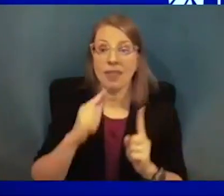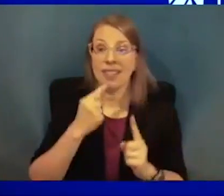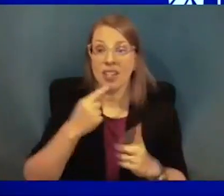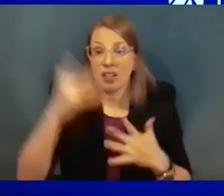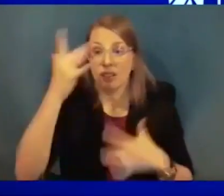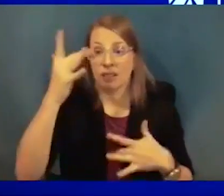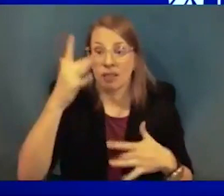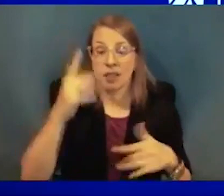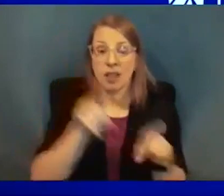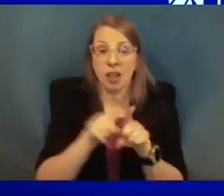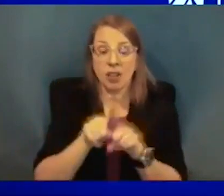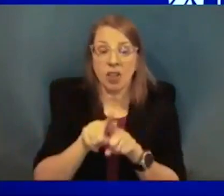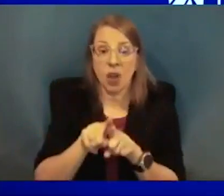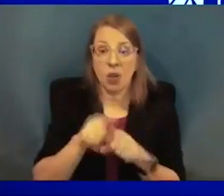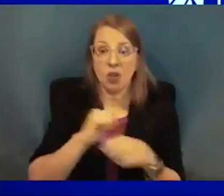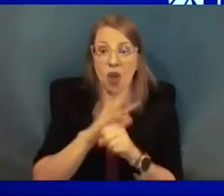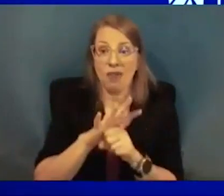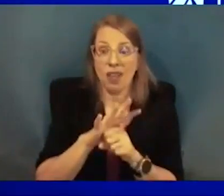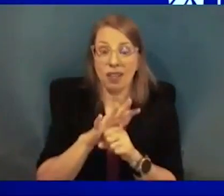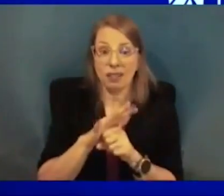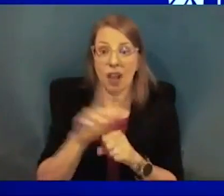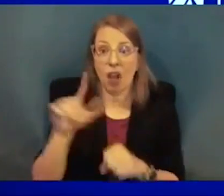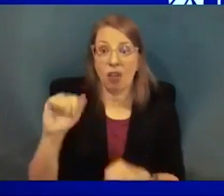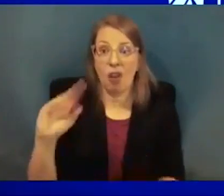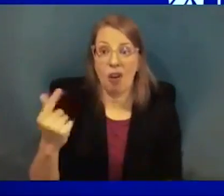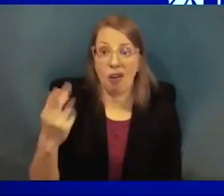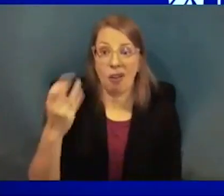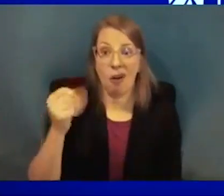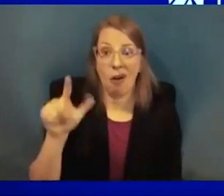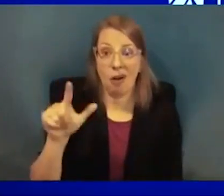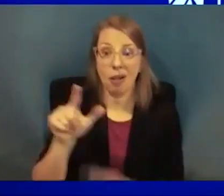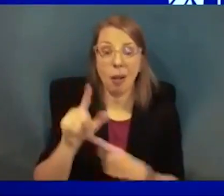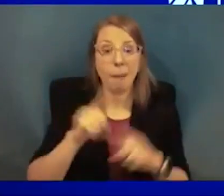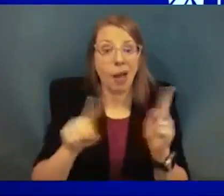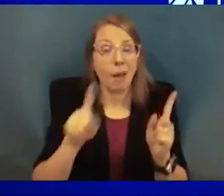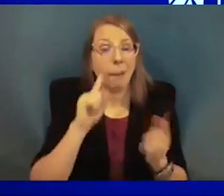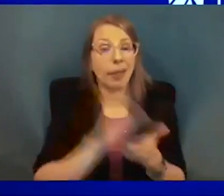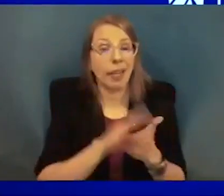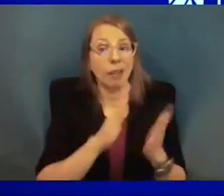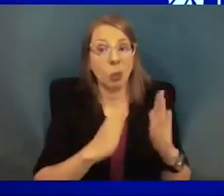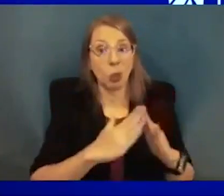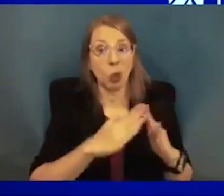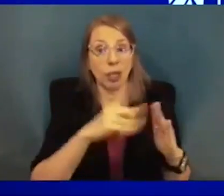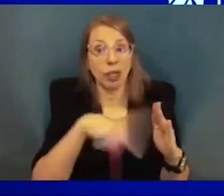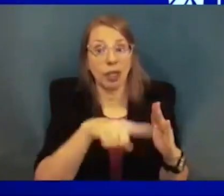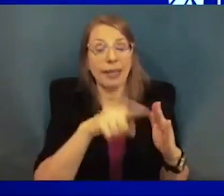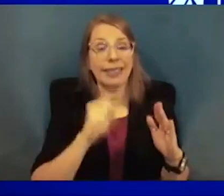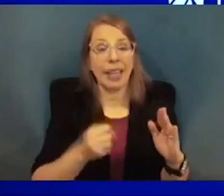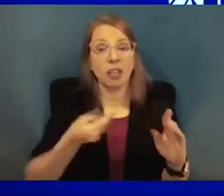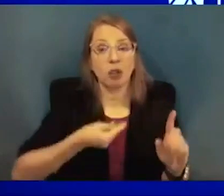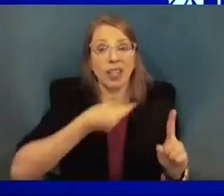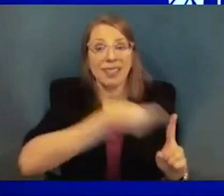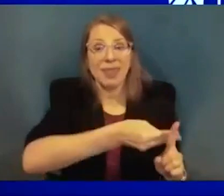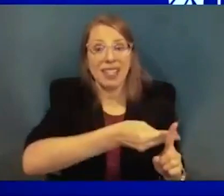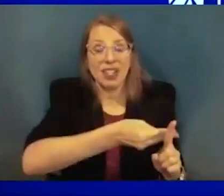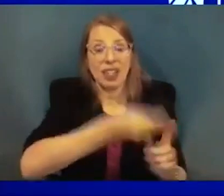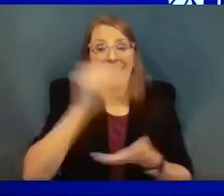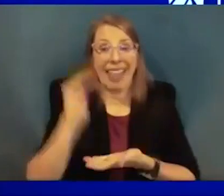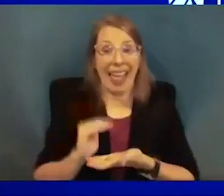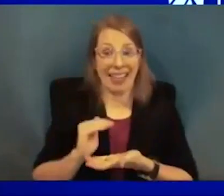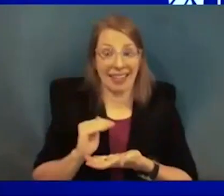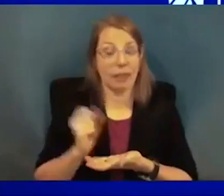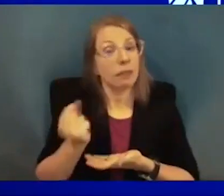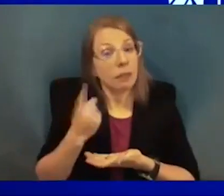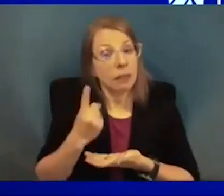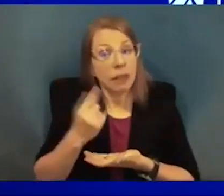that will also help the community in the fact that we still believe that you are going to be able to transmit the disease less when you're vaccinated,